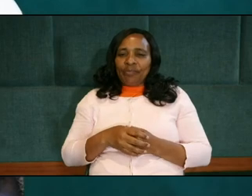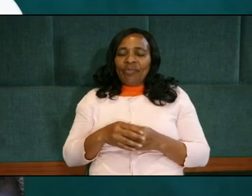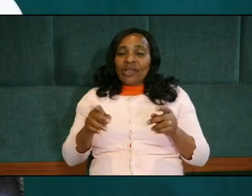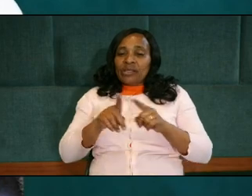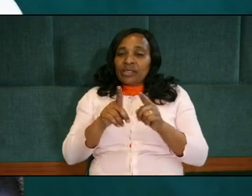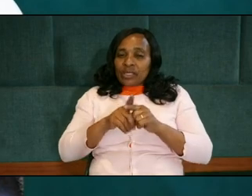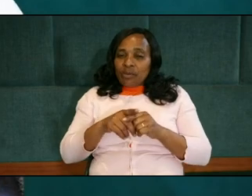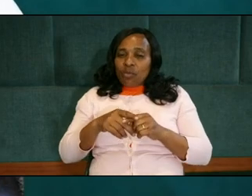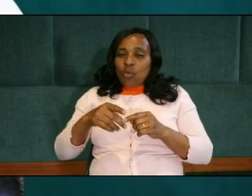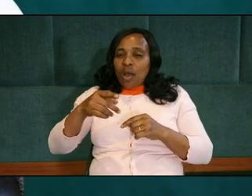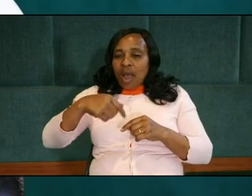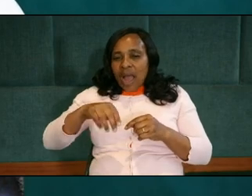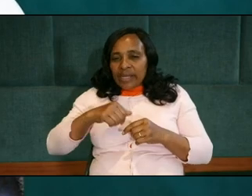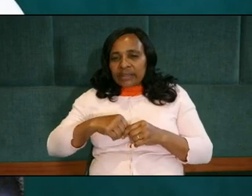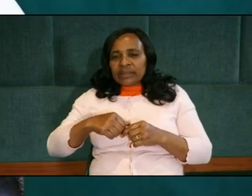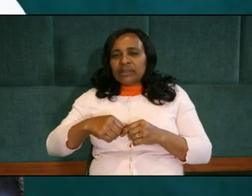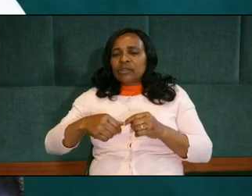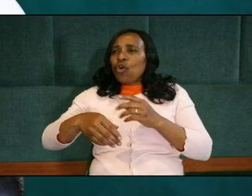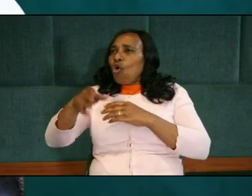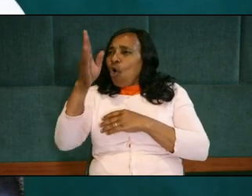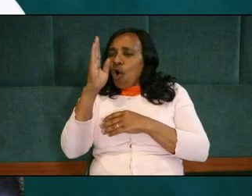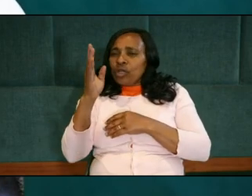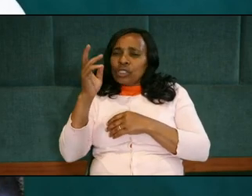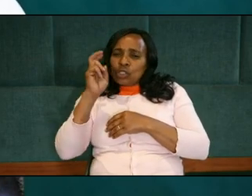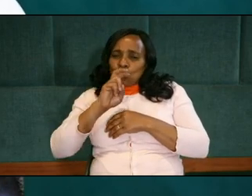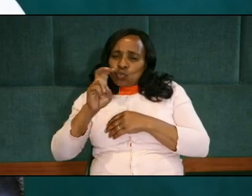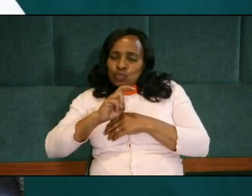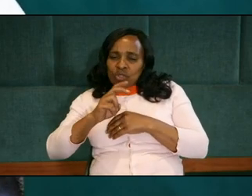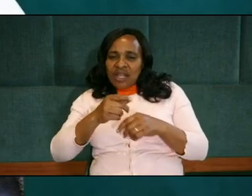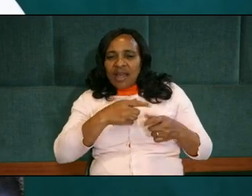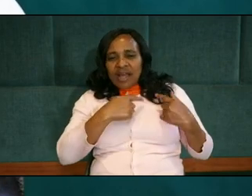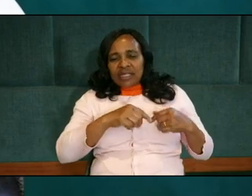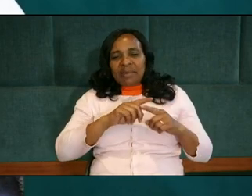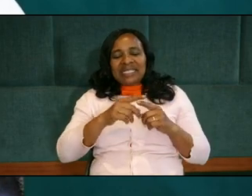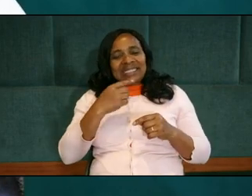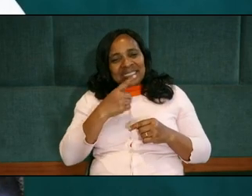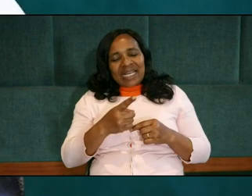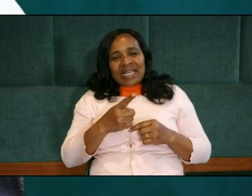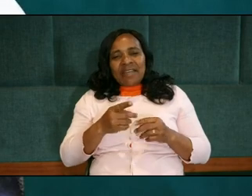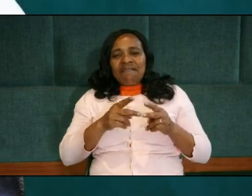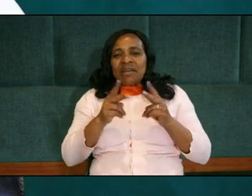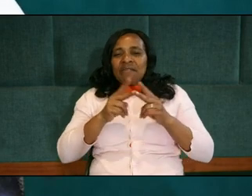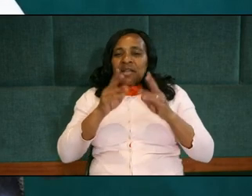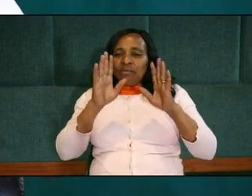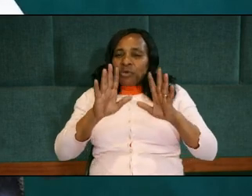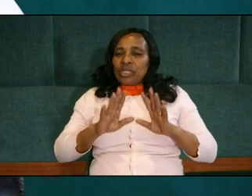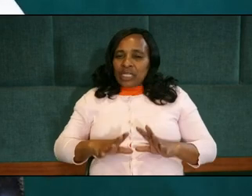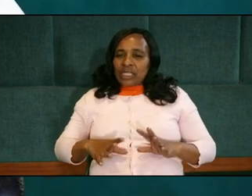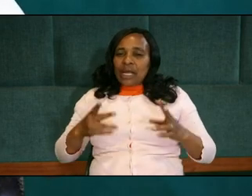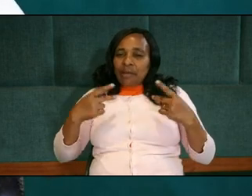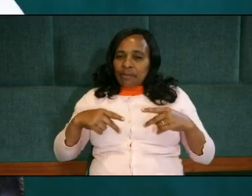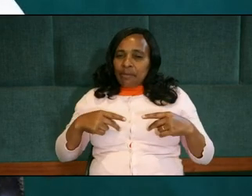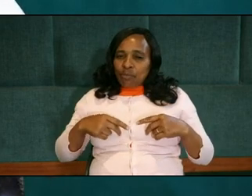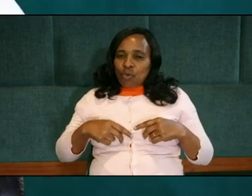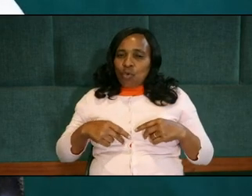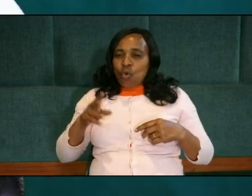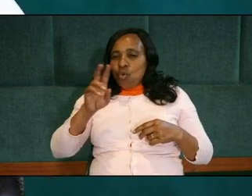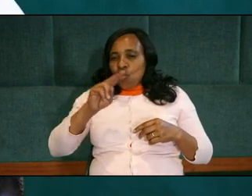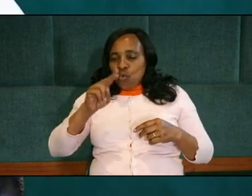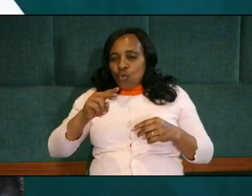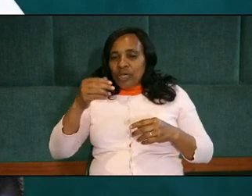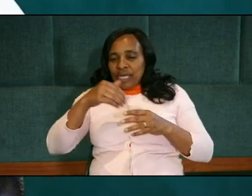Even though it is true that God looks at the heart, I want to say that it's also important to know that people look on the